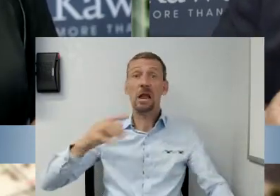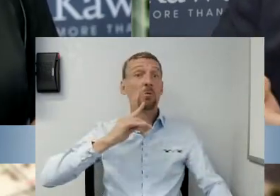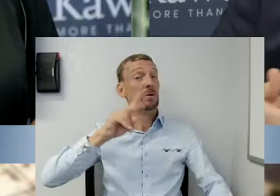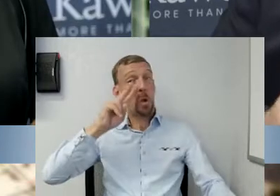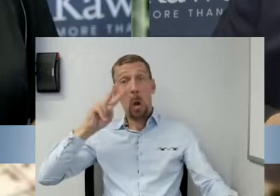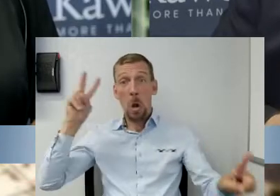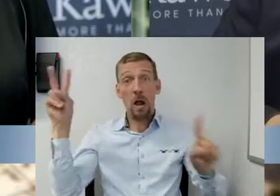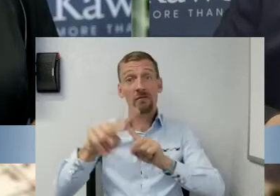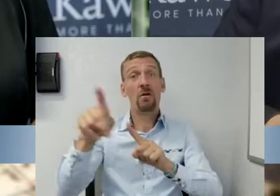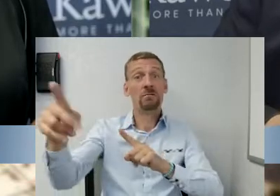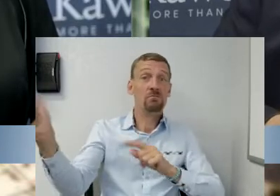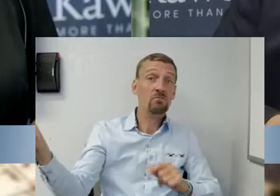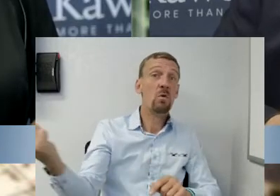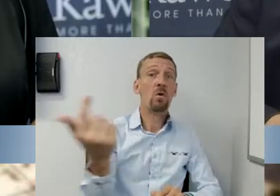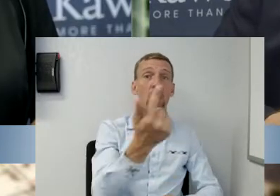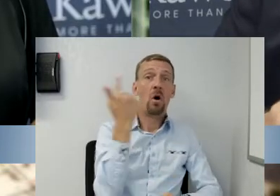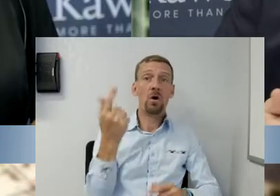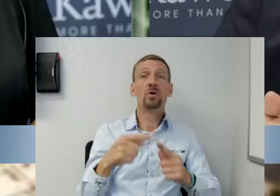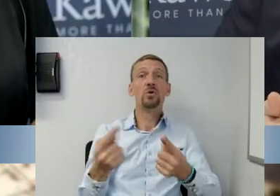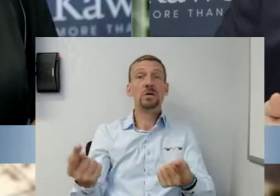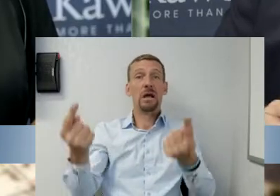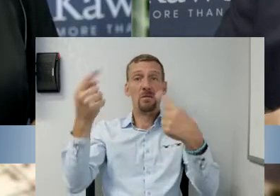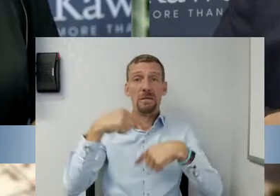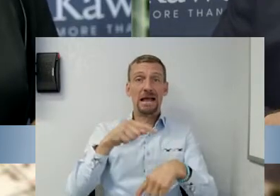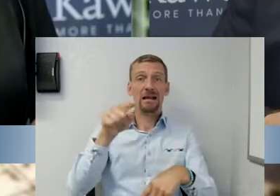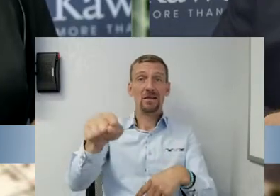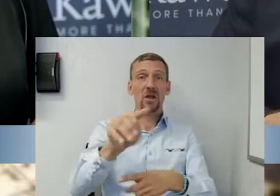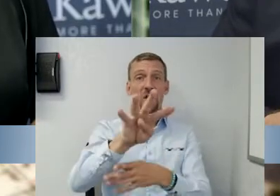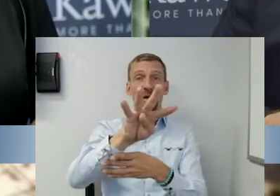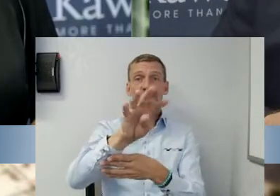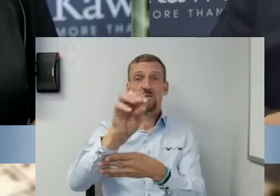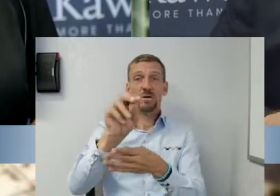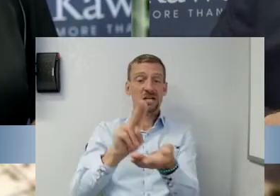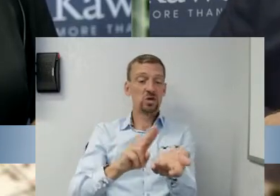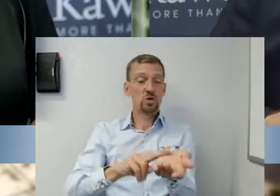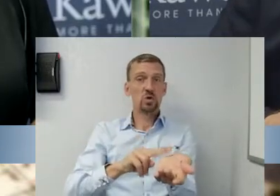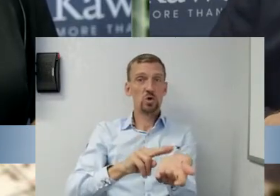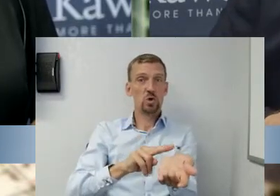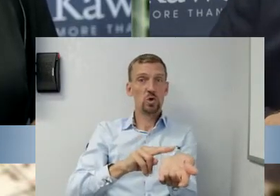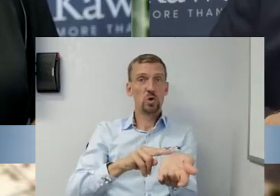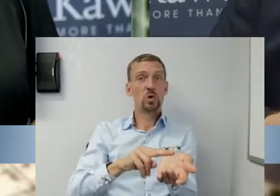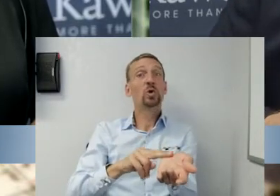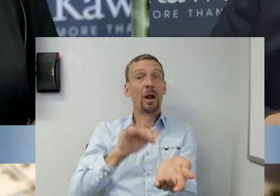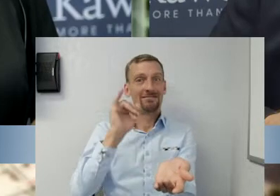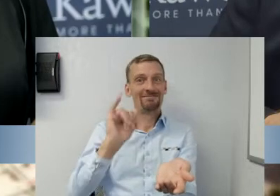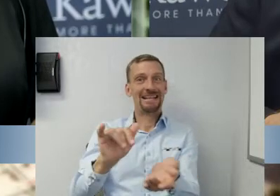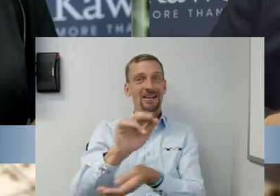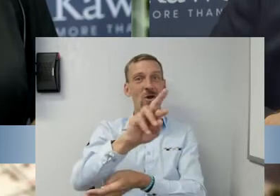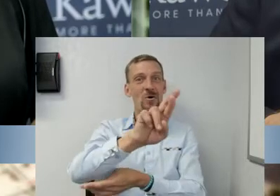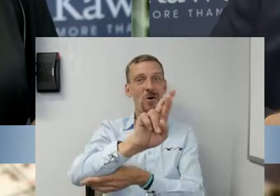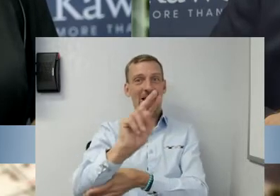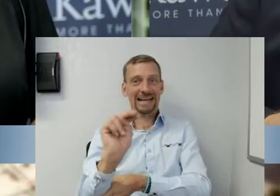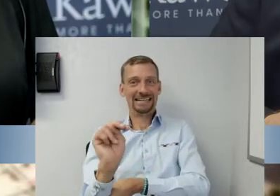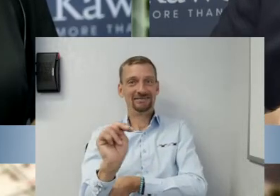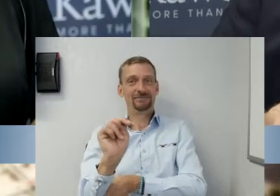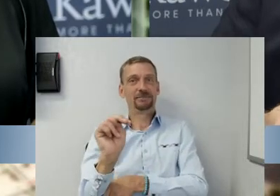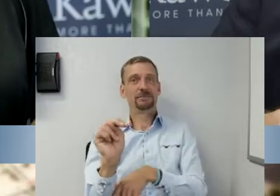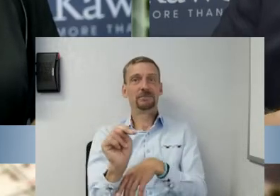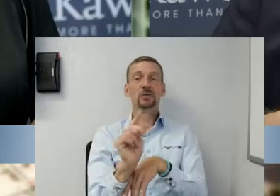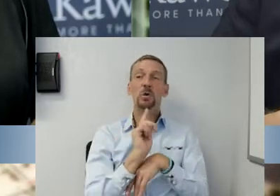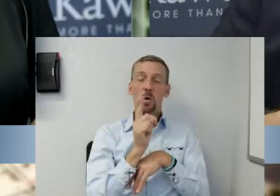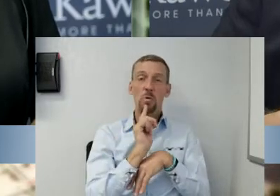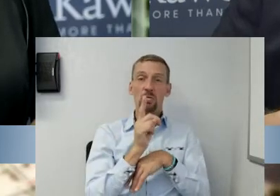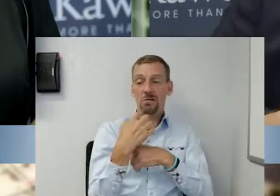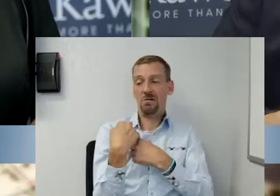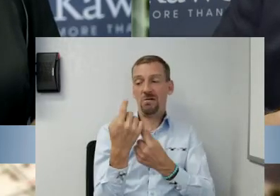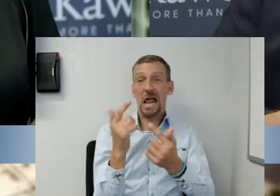work. But many of those 40 employees are nurses, RNs, and so it's been a